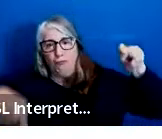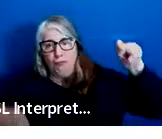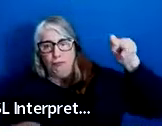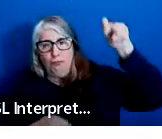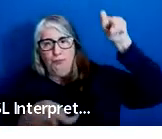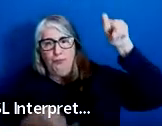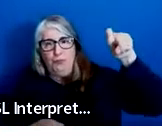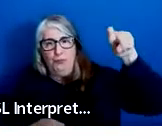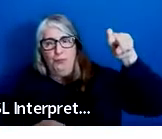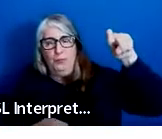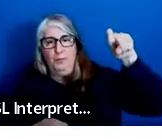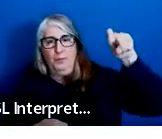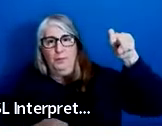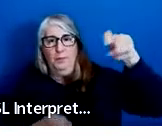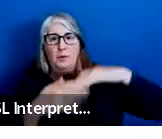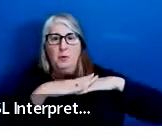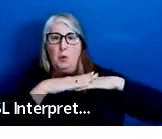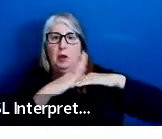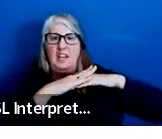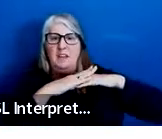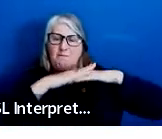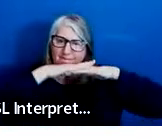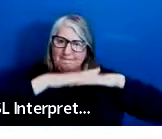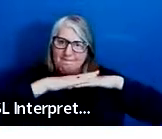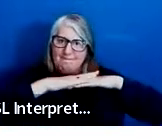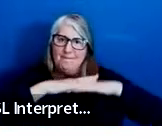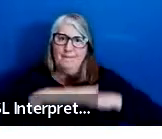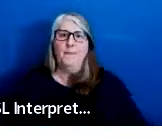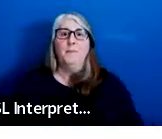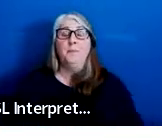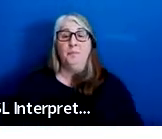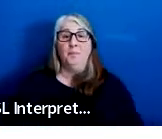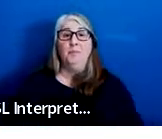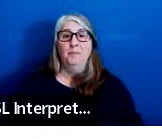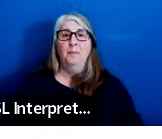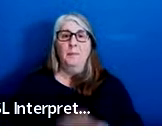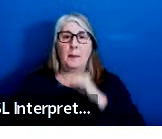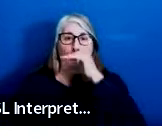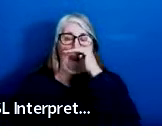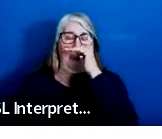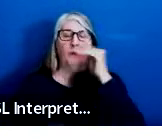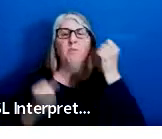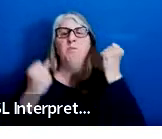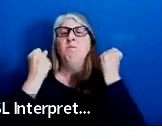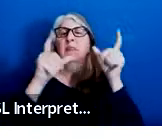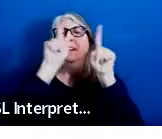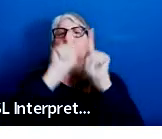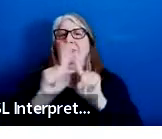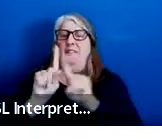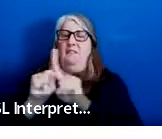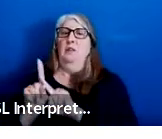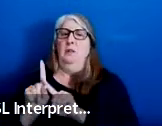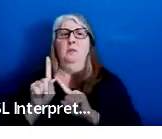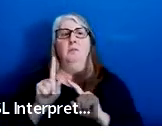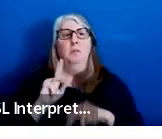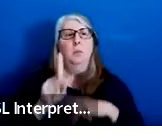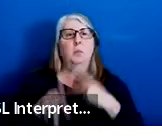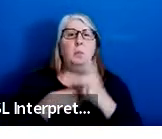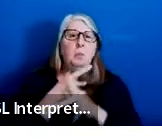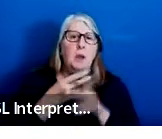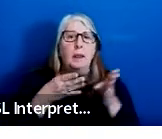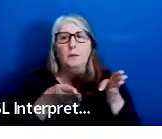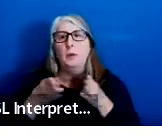of the cart to keep their lid closed. So there are a number of ways to go about it, but